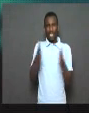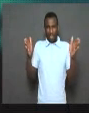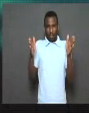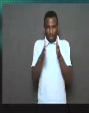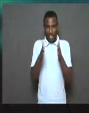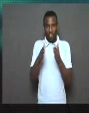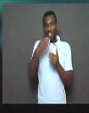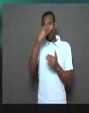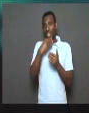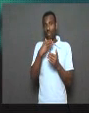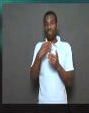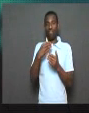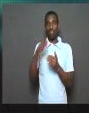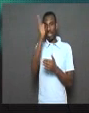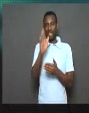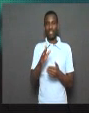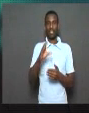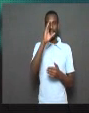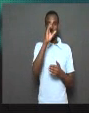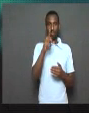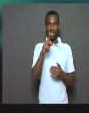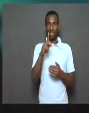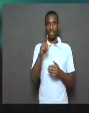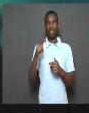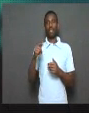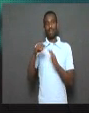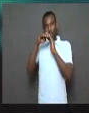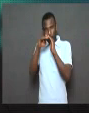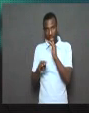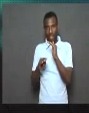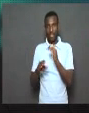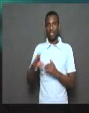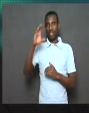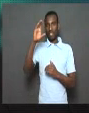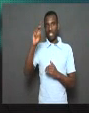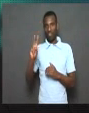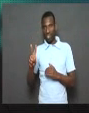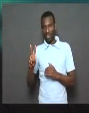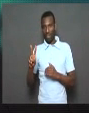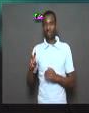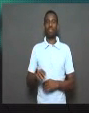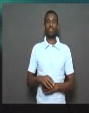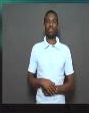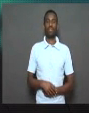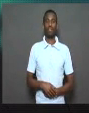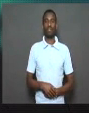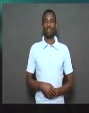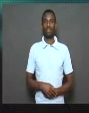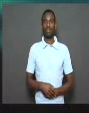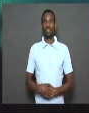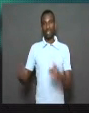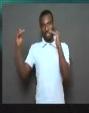a gas at constant pressure and its specific heat at constant